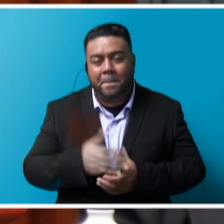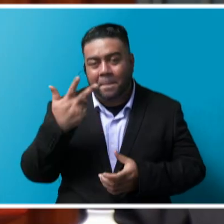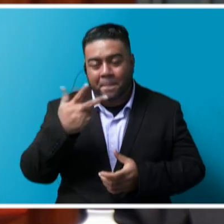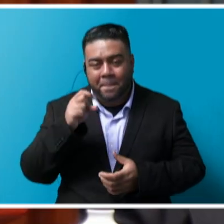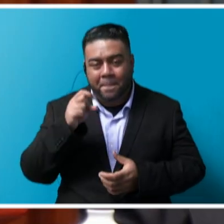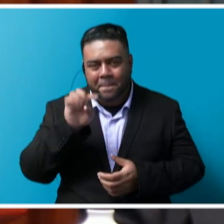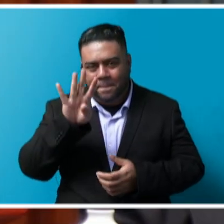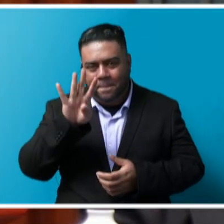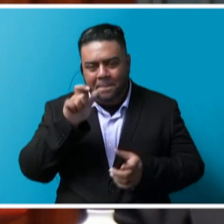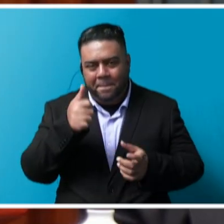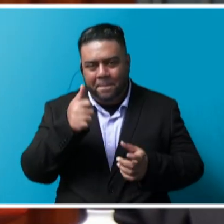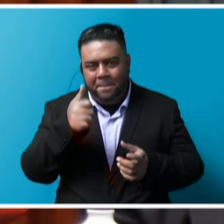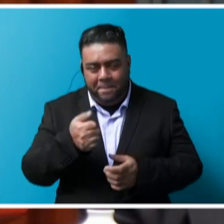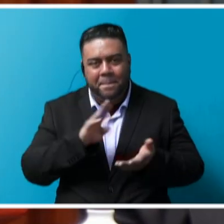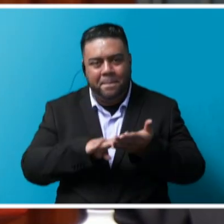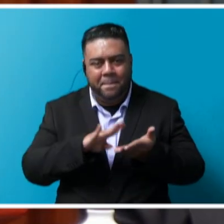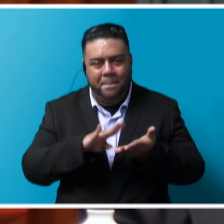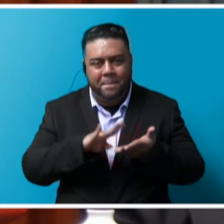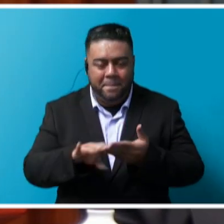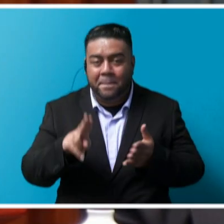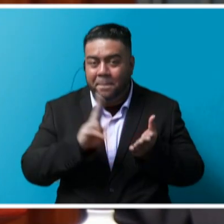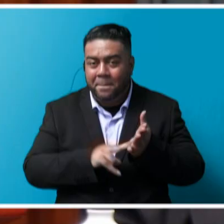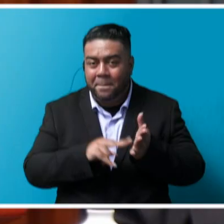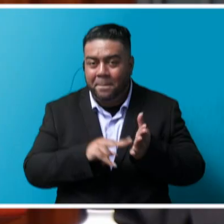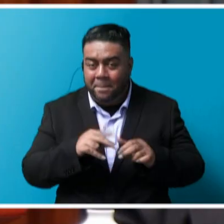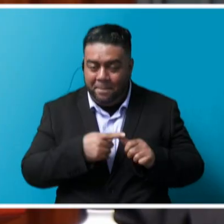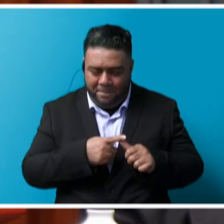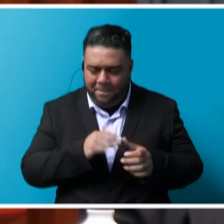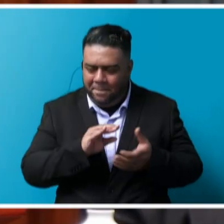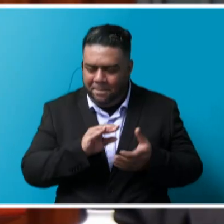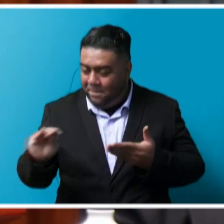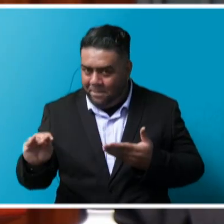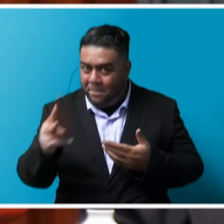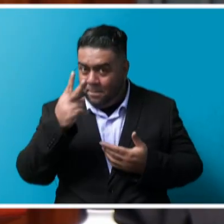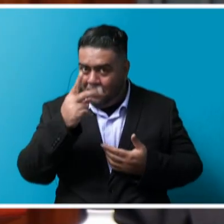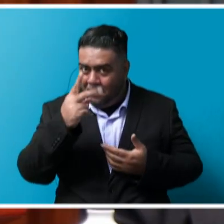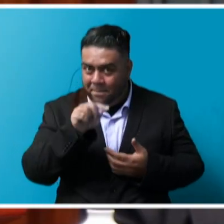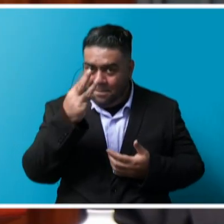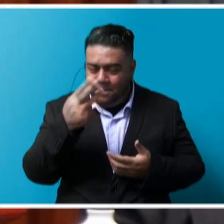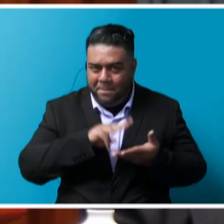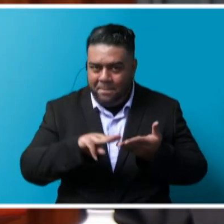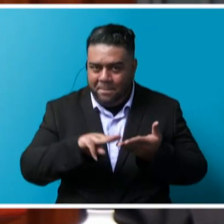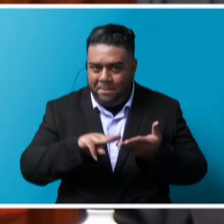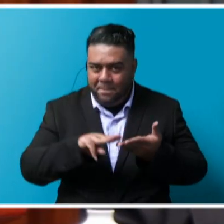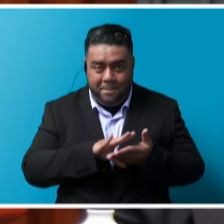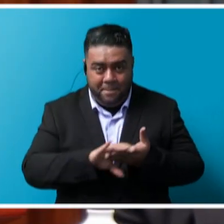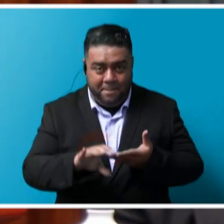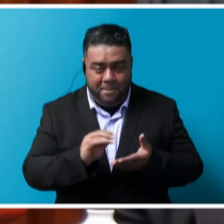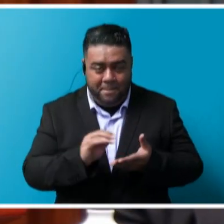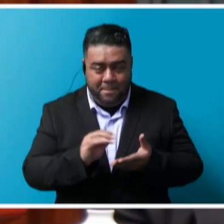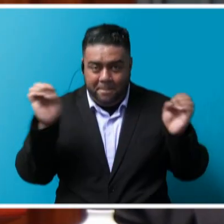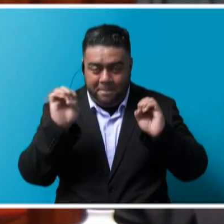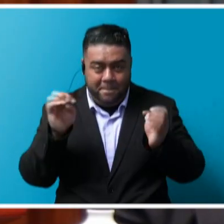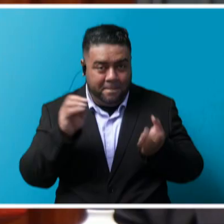million operating grant for the National Fire Authority, and $2.3 million for emergency ambulance services, and $5.2